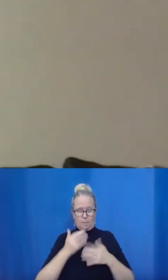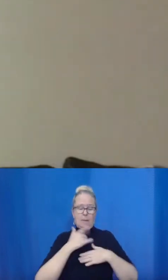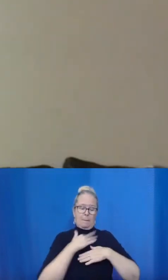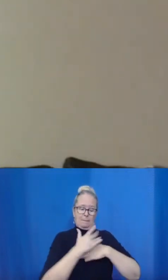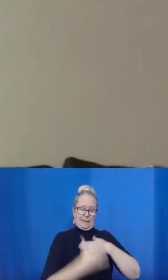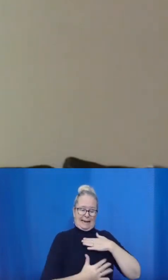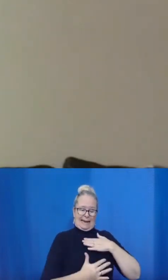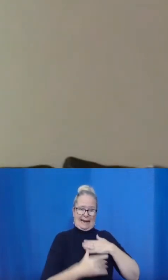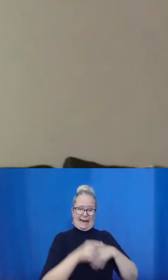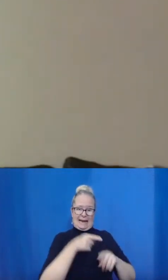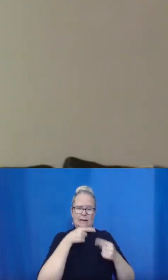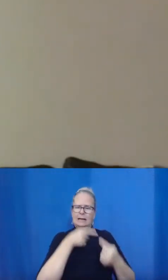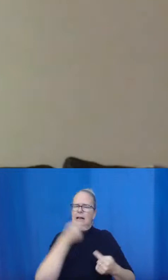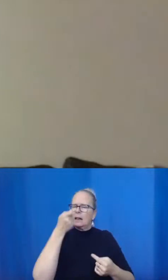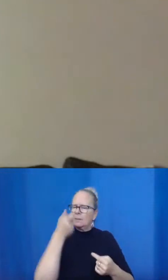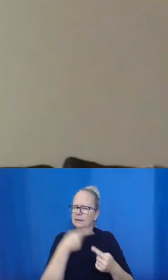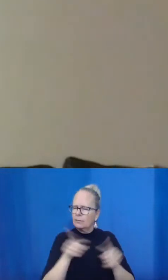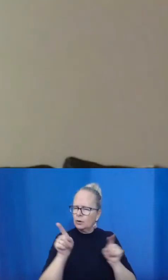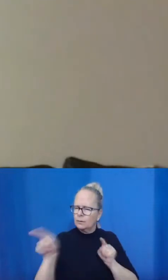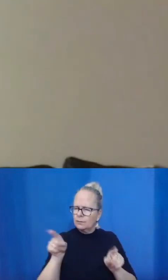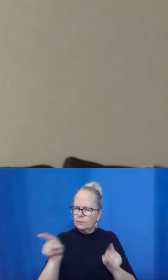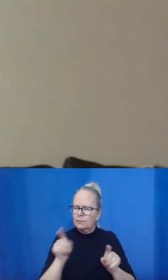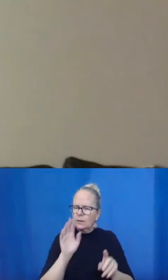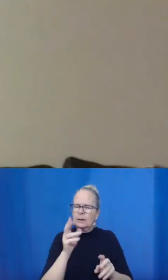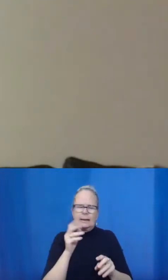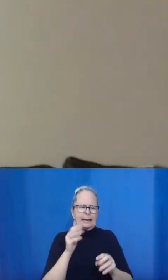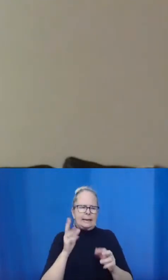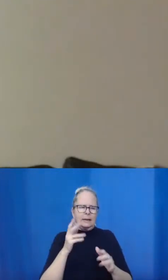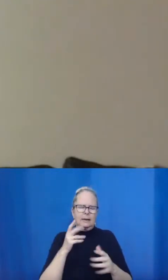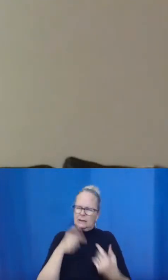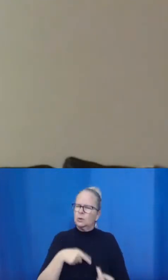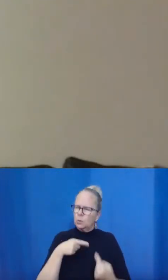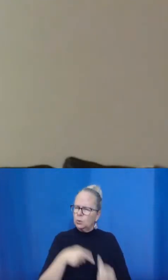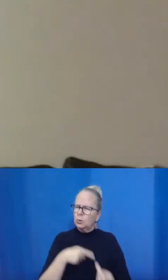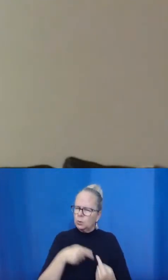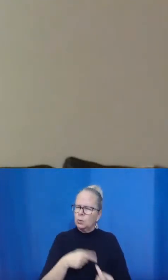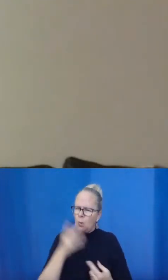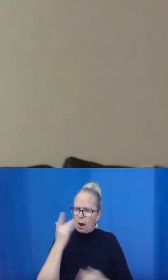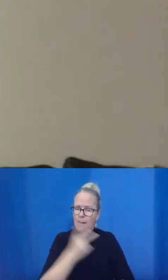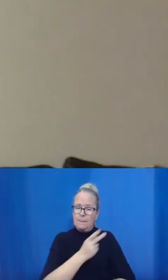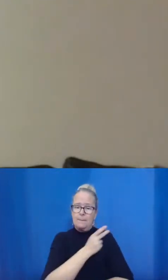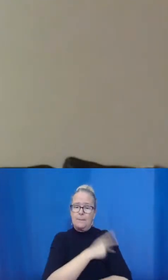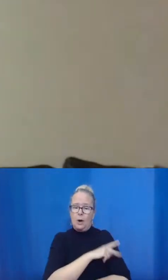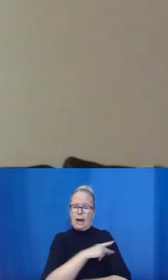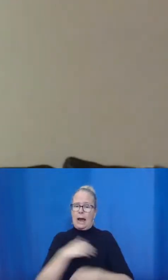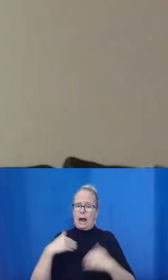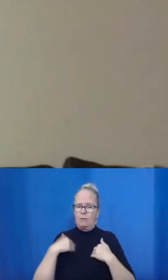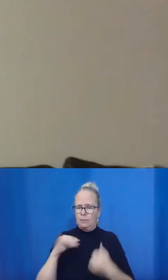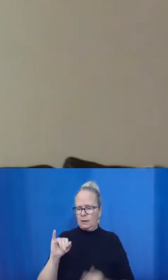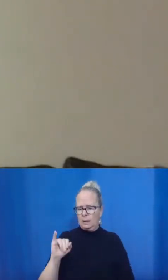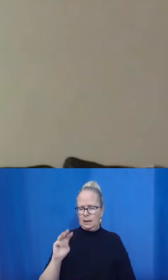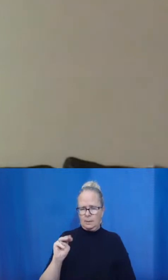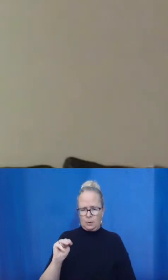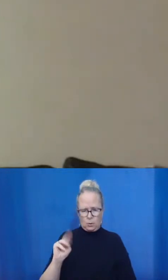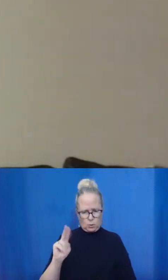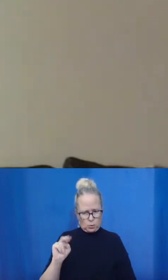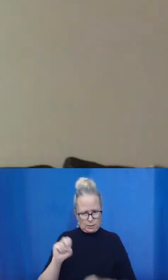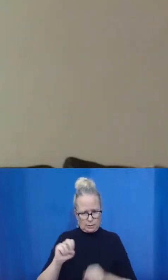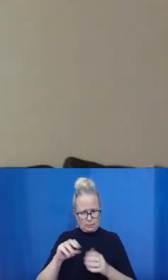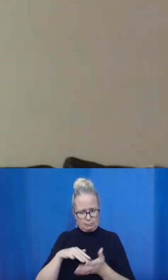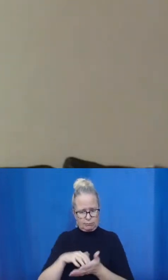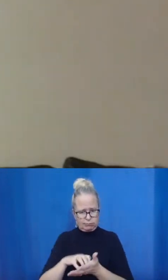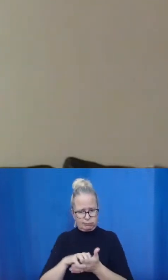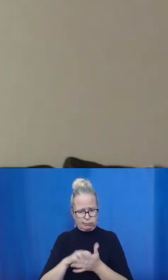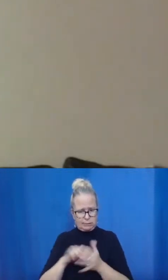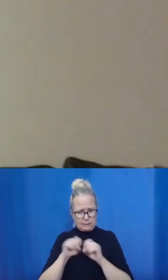And, you know, they are highly encouraged to get the COVID-19 vaccine. But despite sort